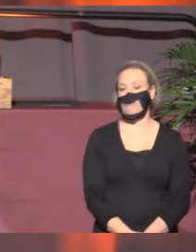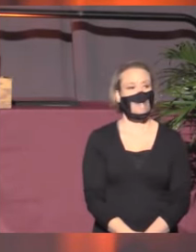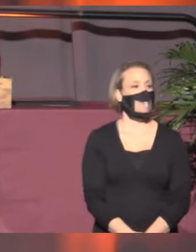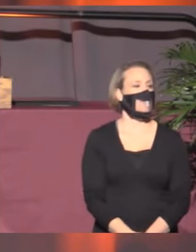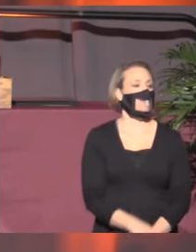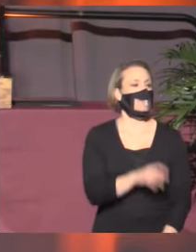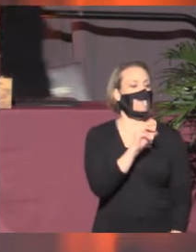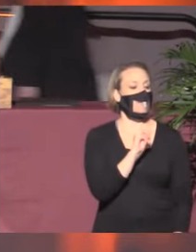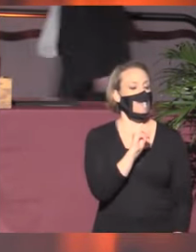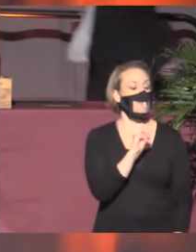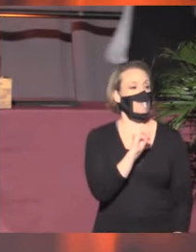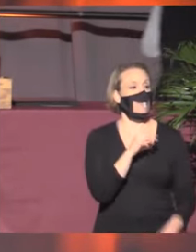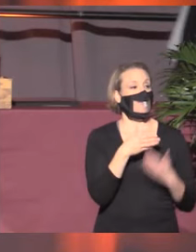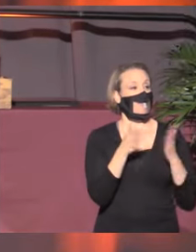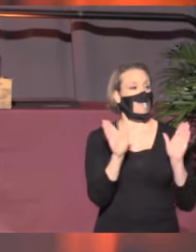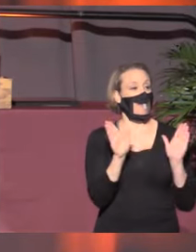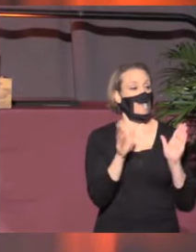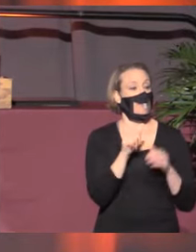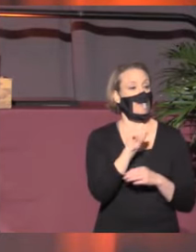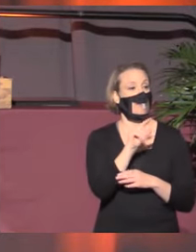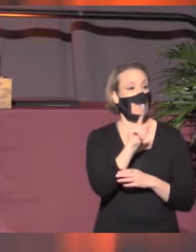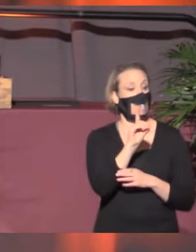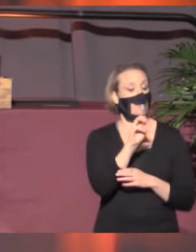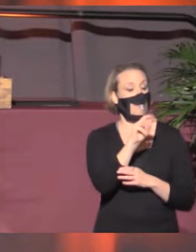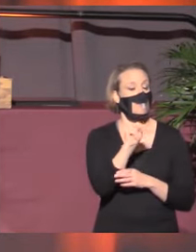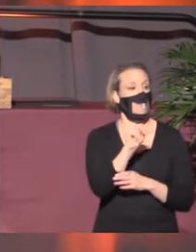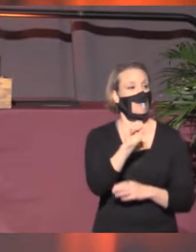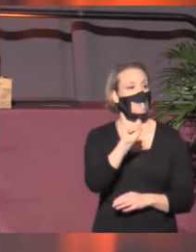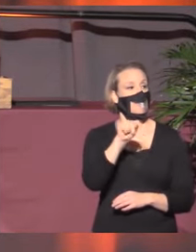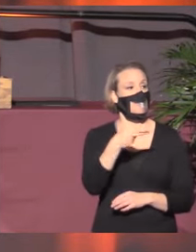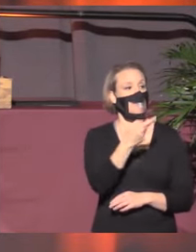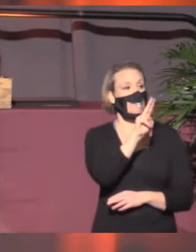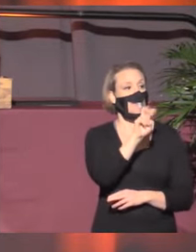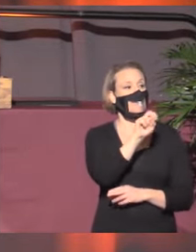Master of Public Administration, Stephen G. Gurney.